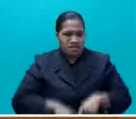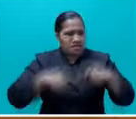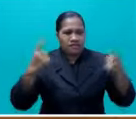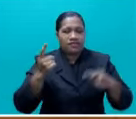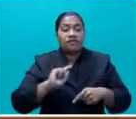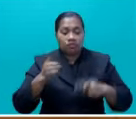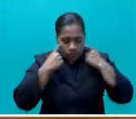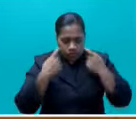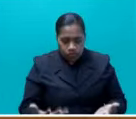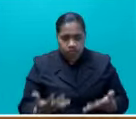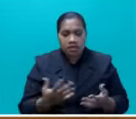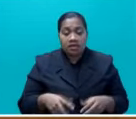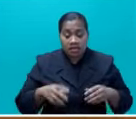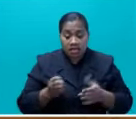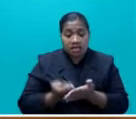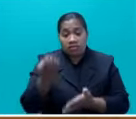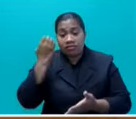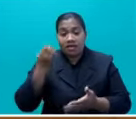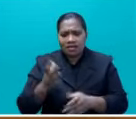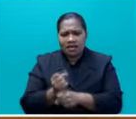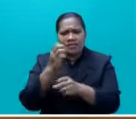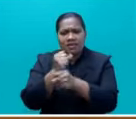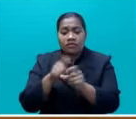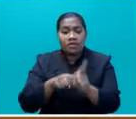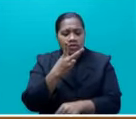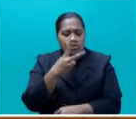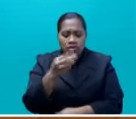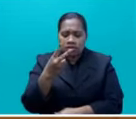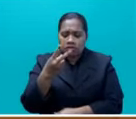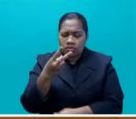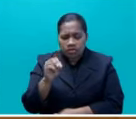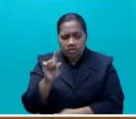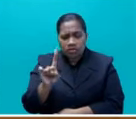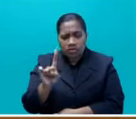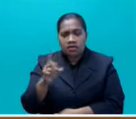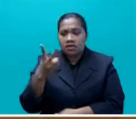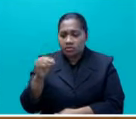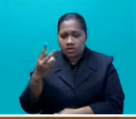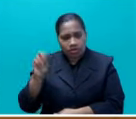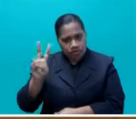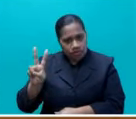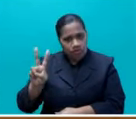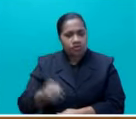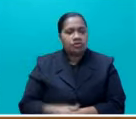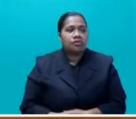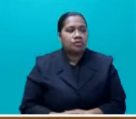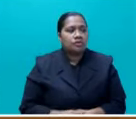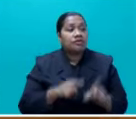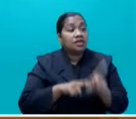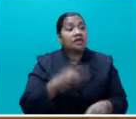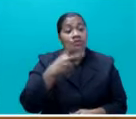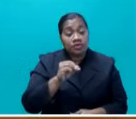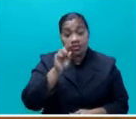in the economic and fiscal update for the year 2020, 2021 and 2022. For the year 2021,